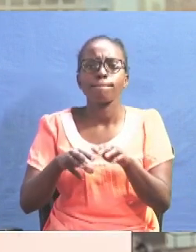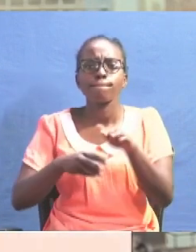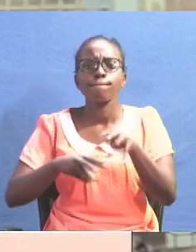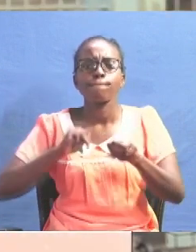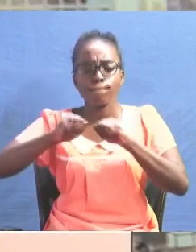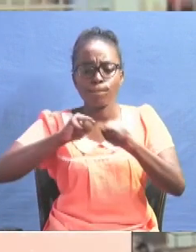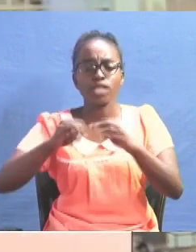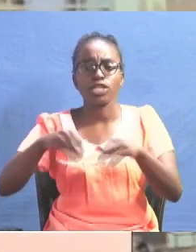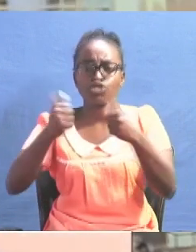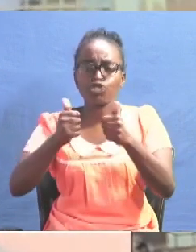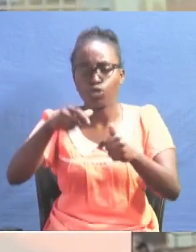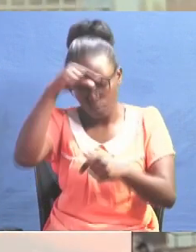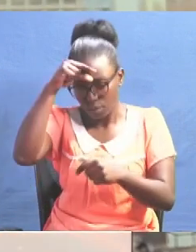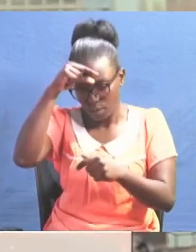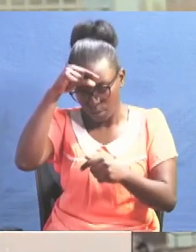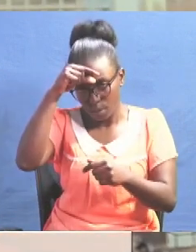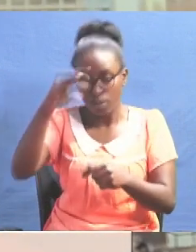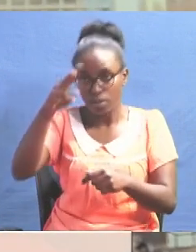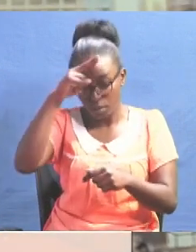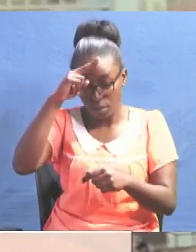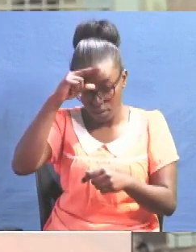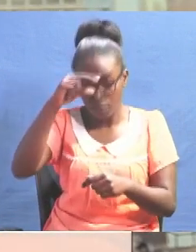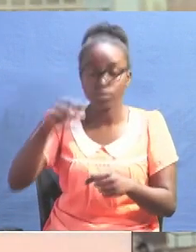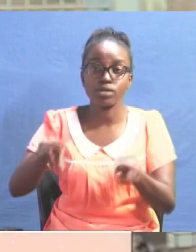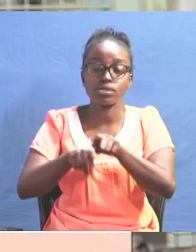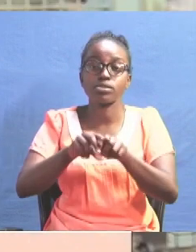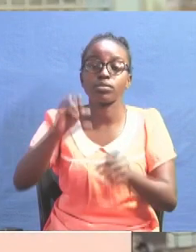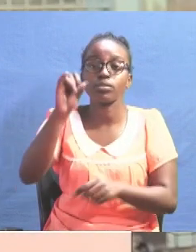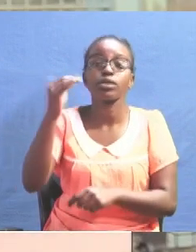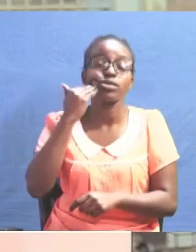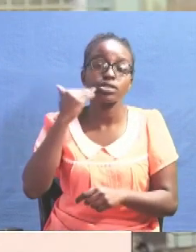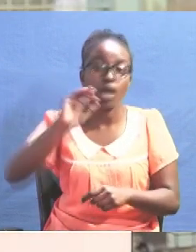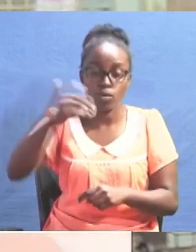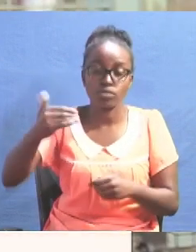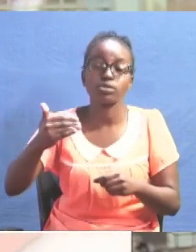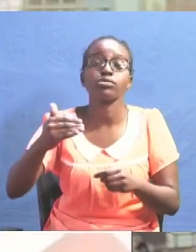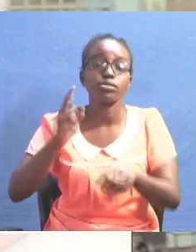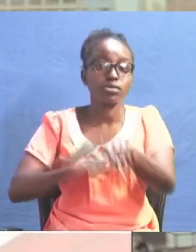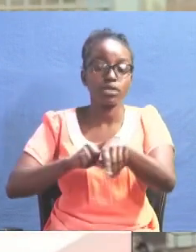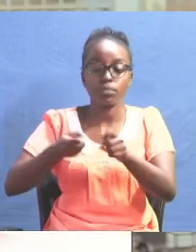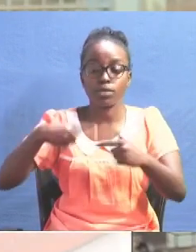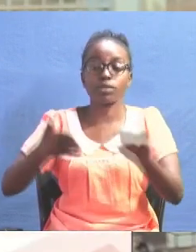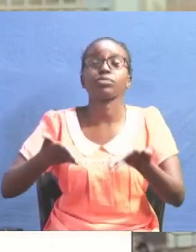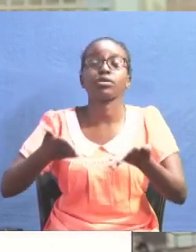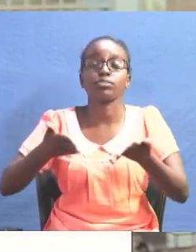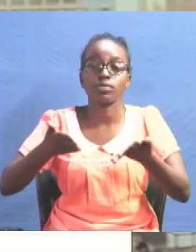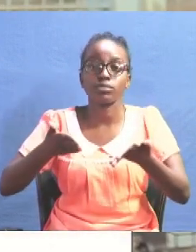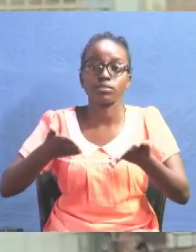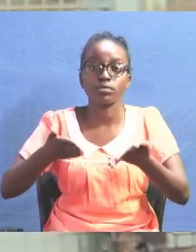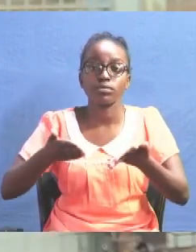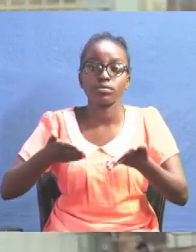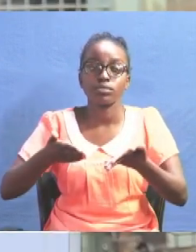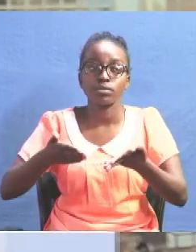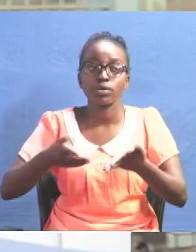county security agencies in Siaya County, we are saying that a time has come that make sure